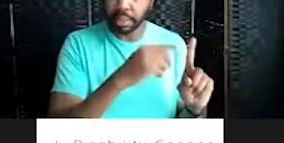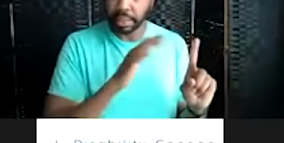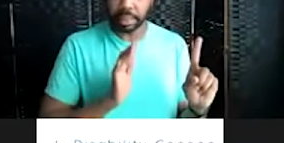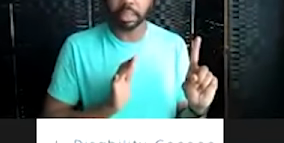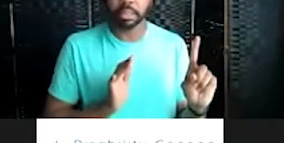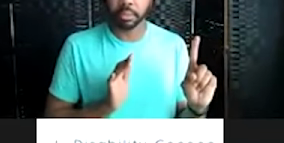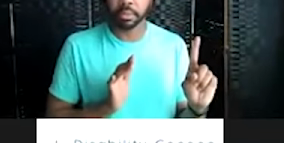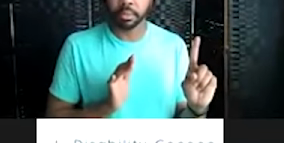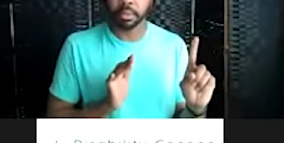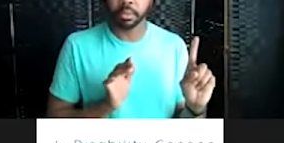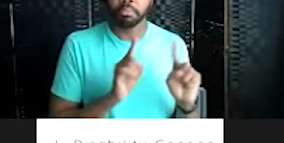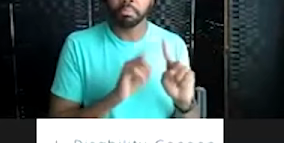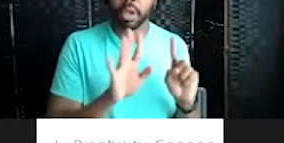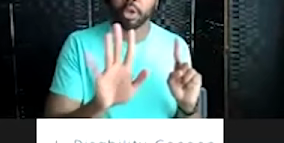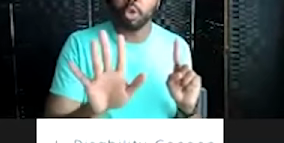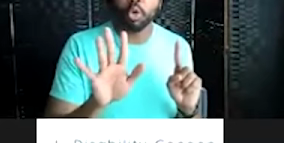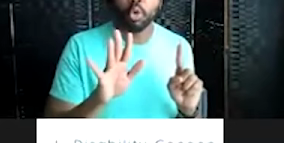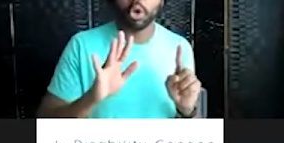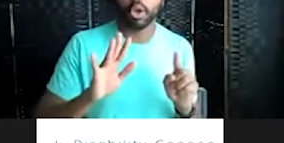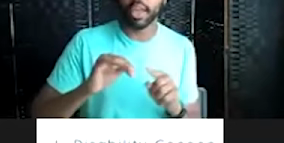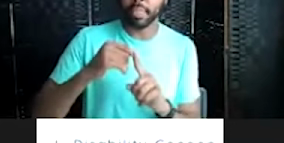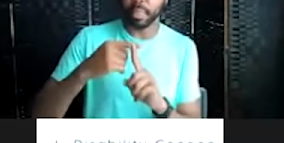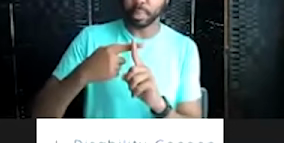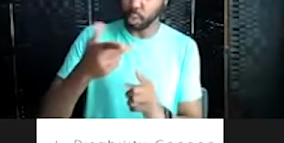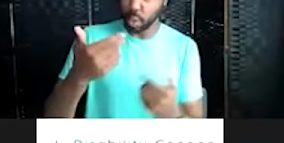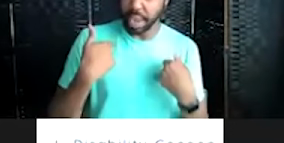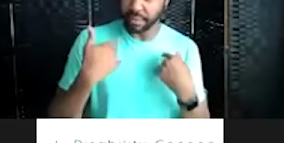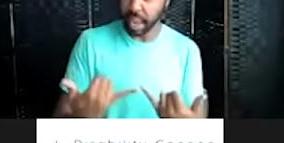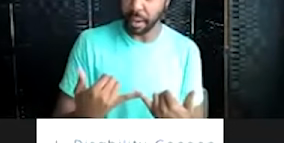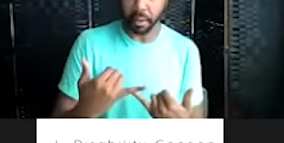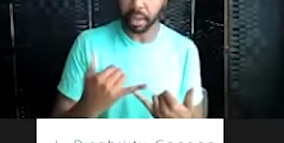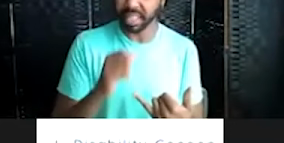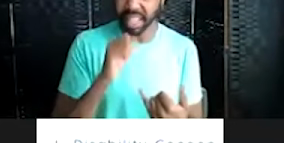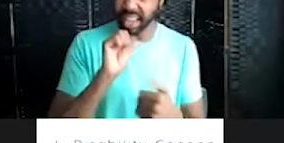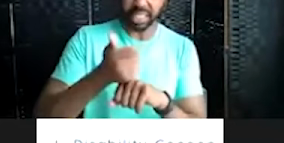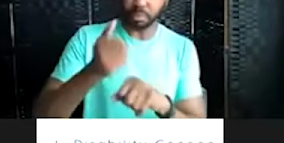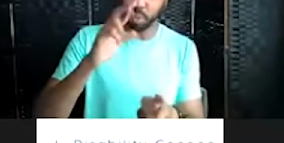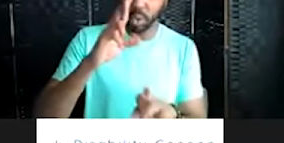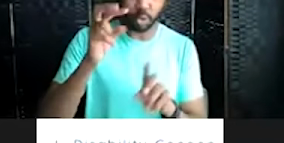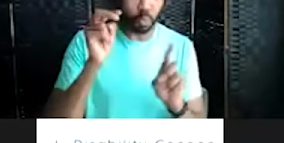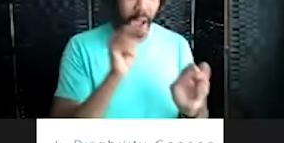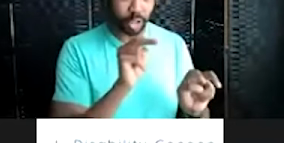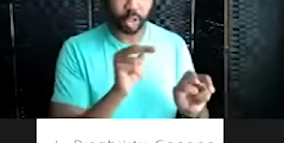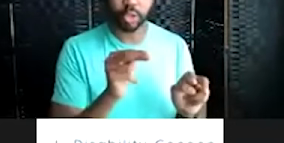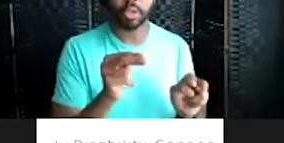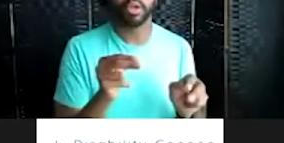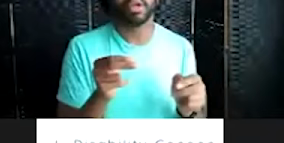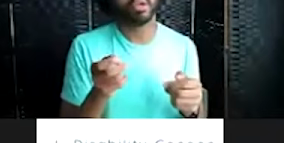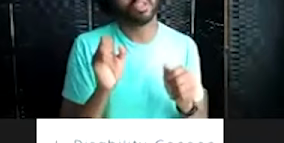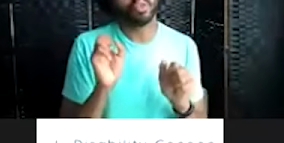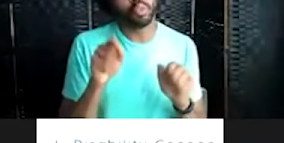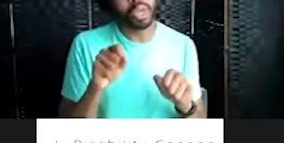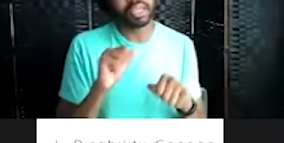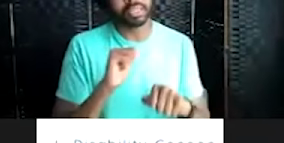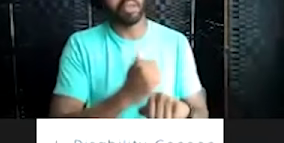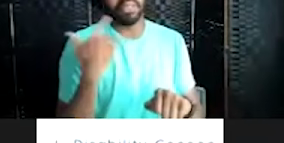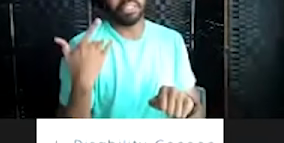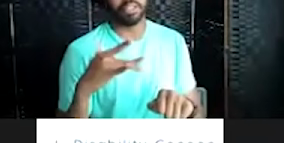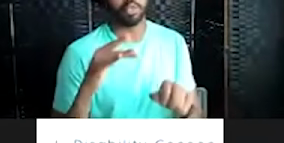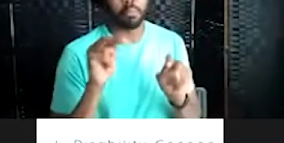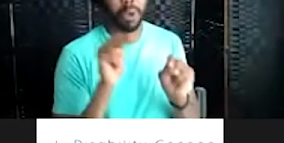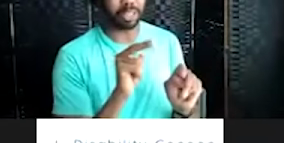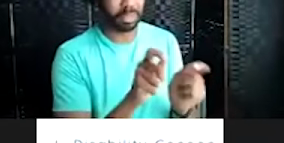but your thermostat isn't quite set up for something like that, you can still monitor just that room and then get fans